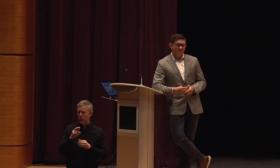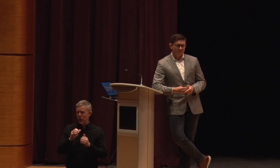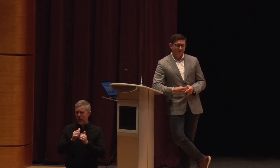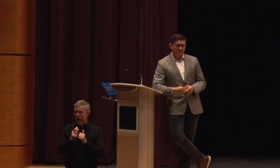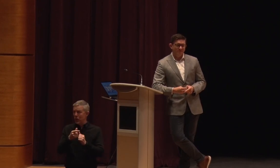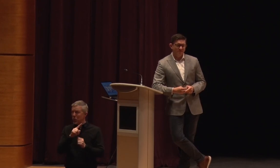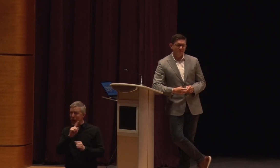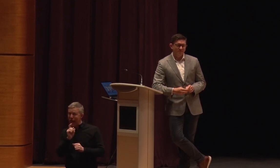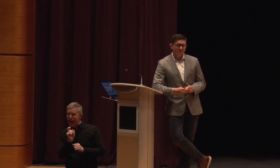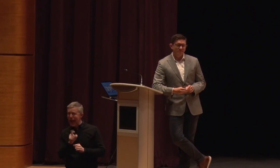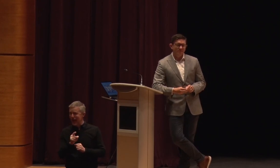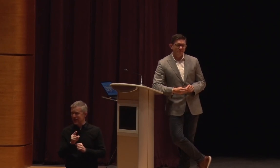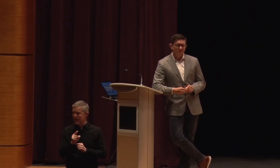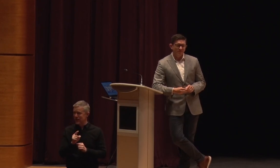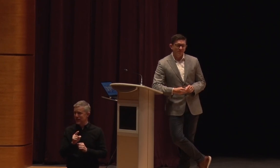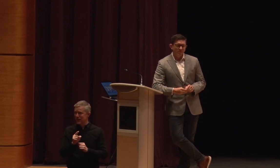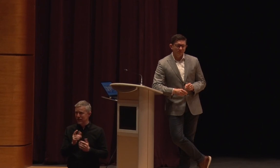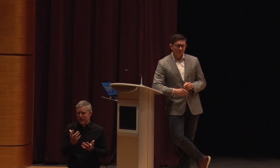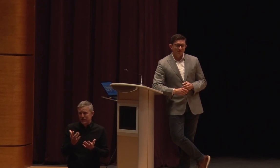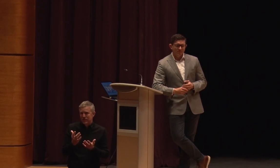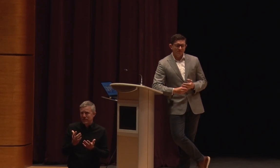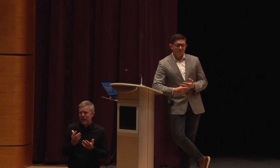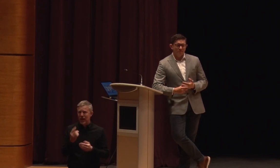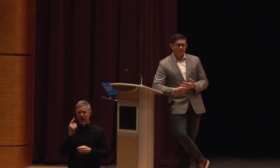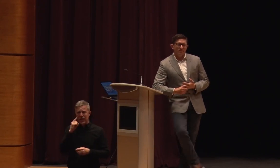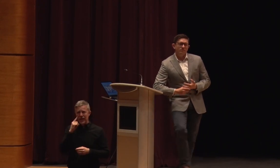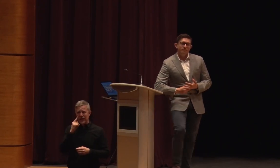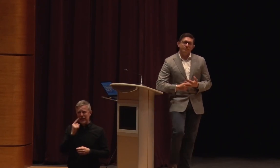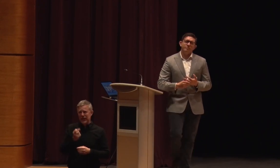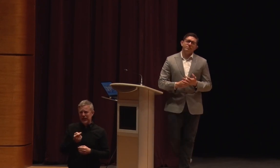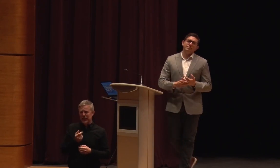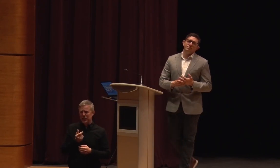that question? I think there is some paralysis there.